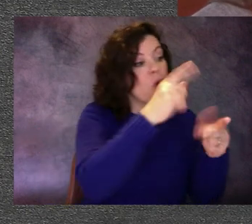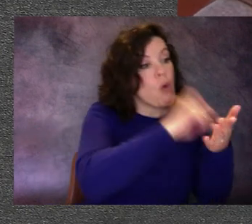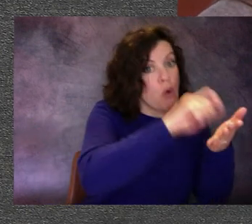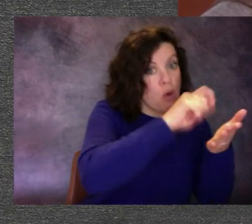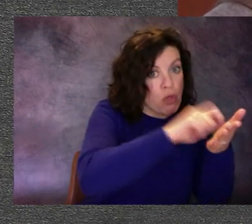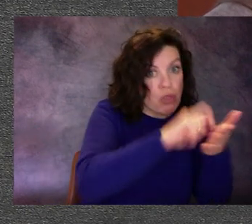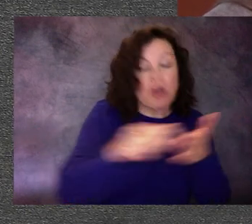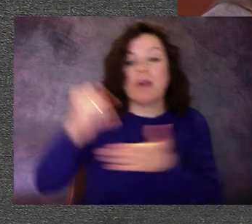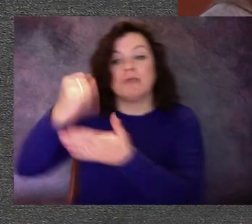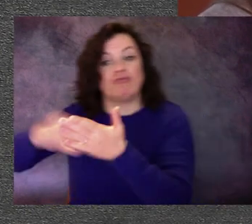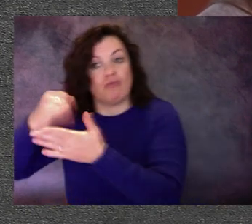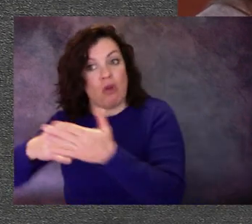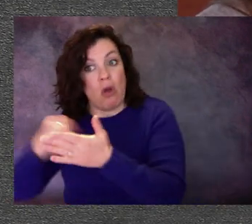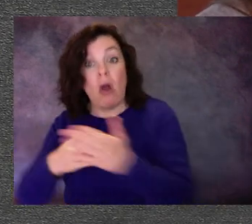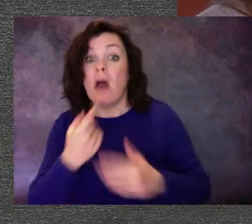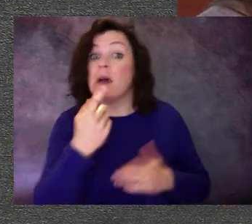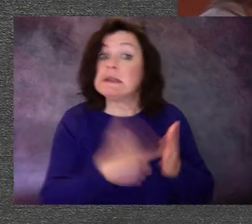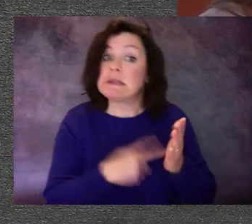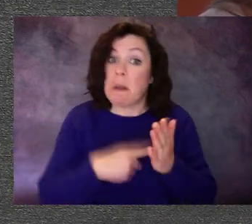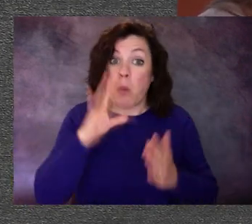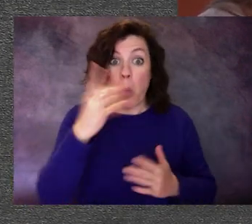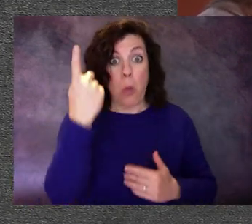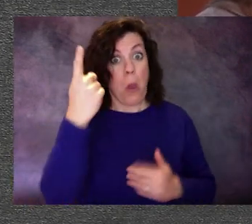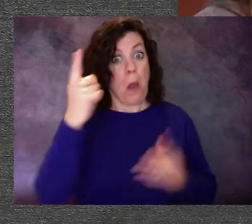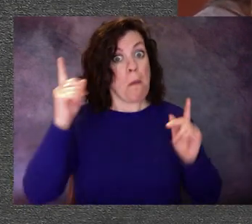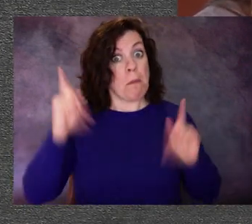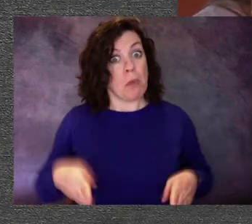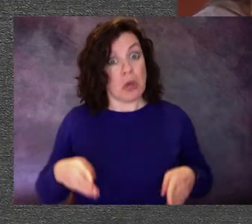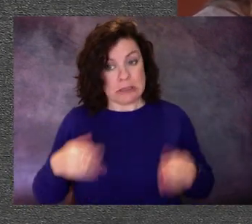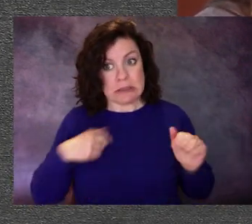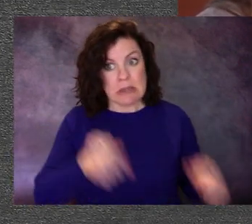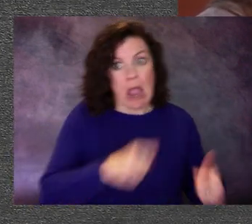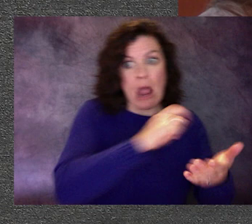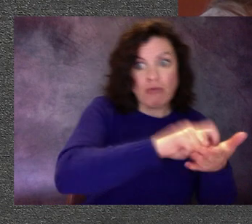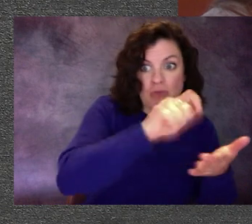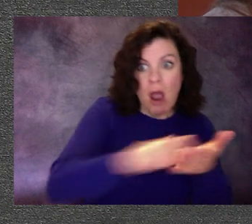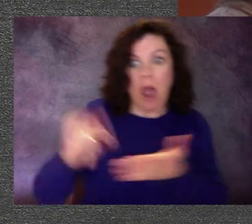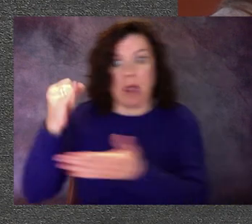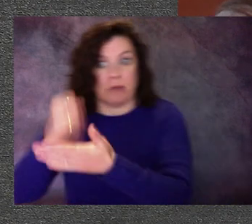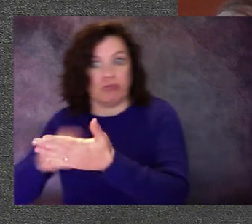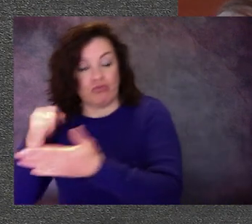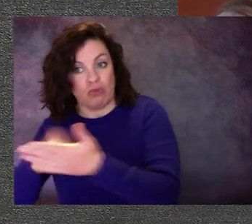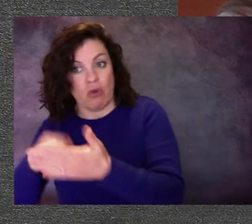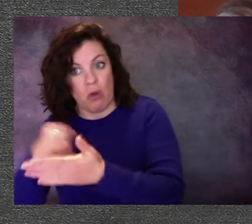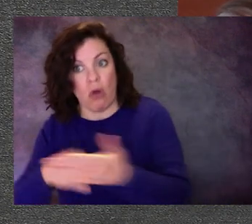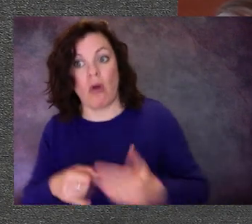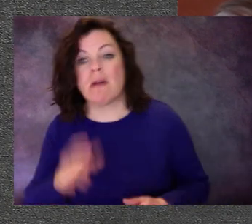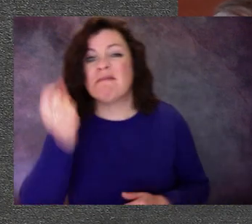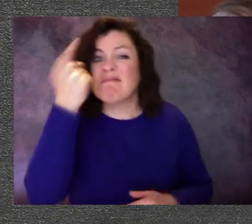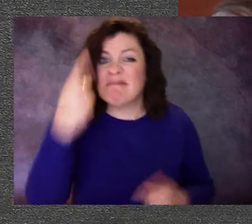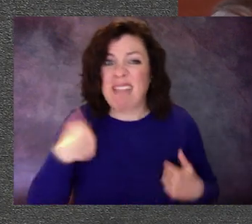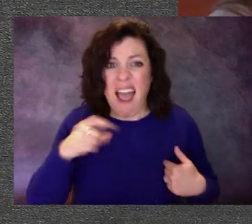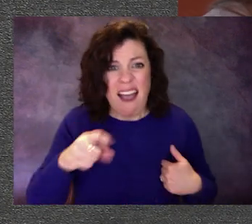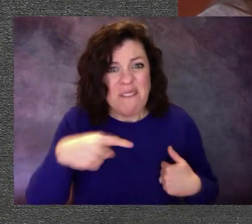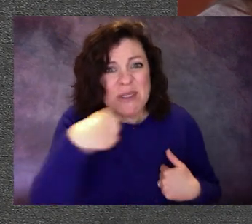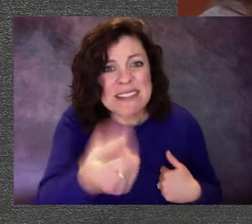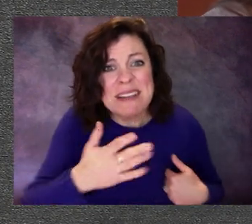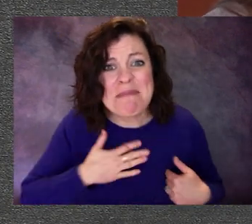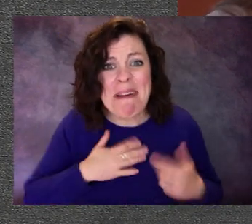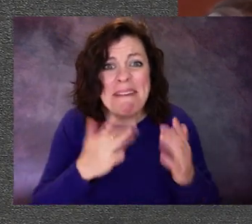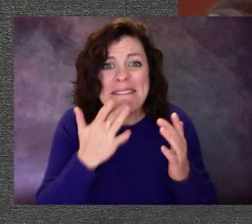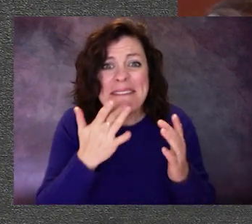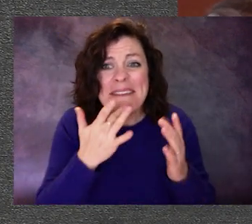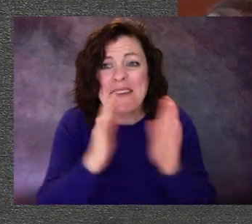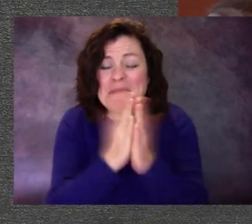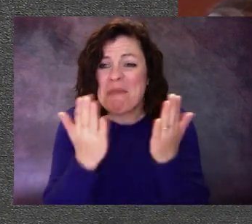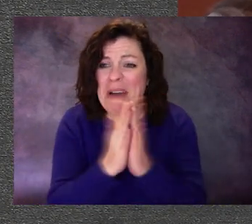Today I told you I was going to tell you my favorites, but that's very, very, very hard for me to pick. And it's probably hard